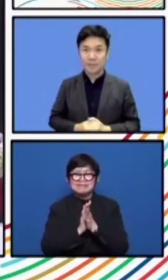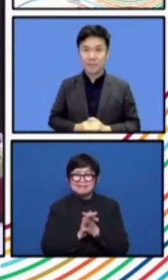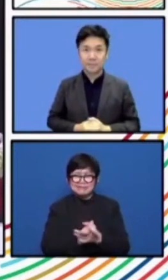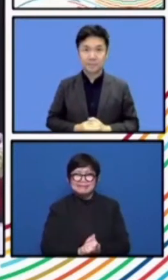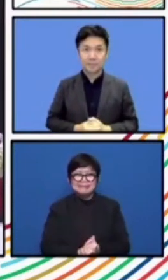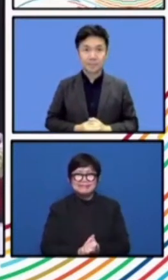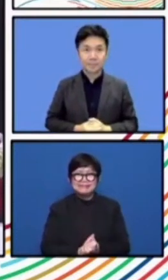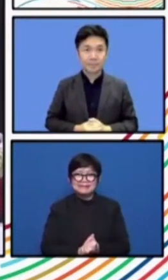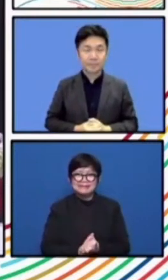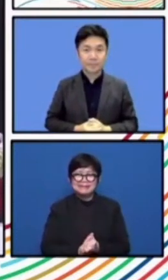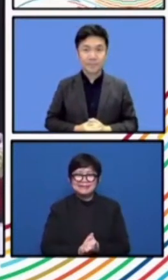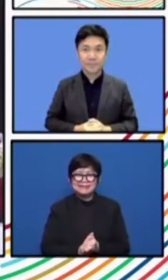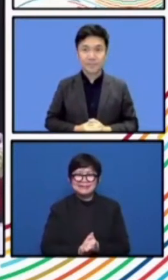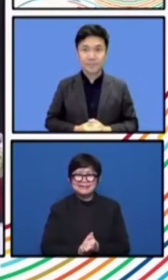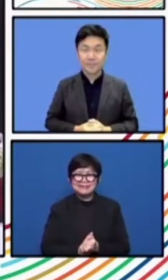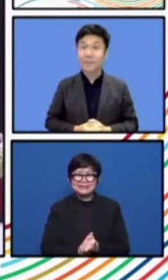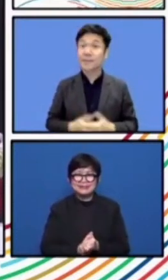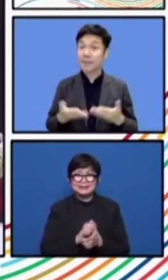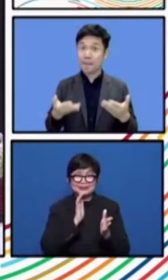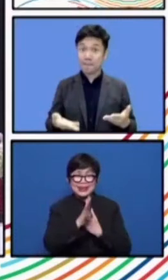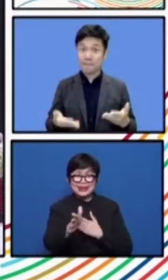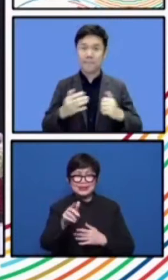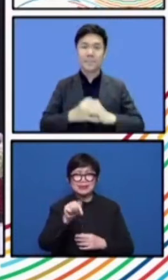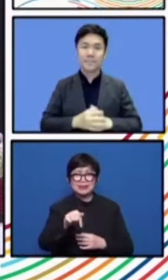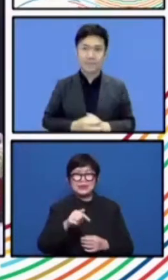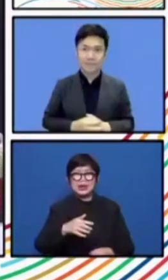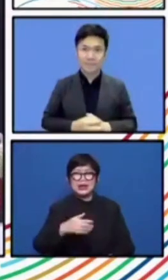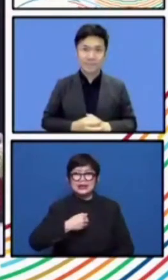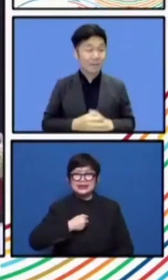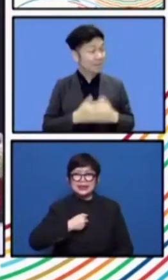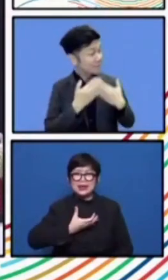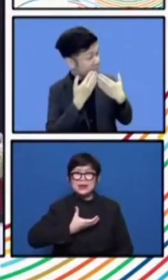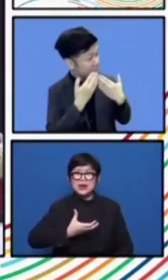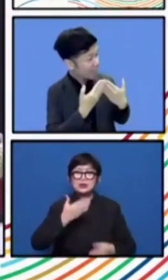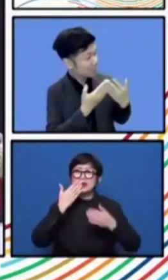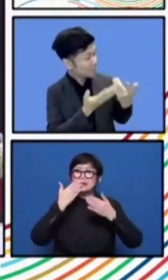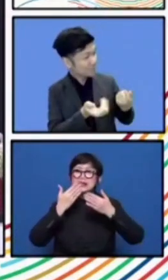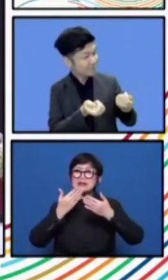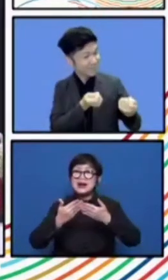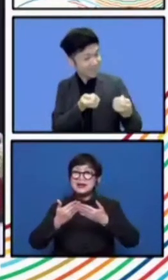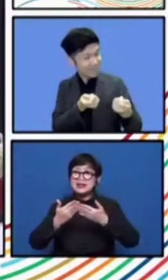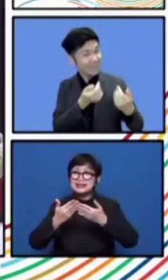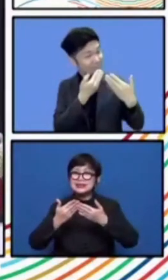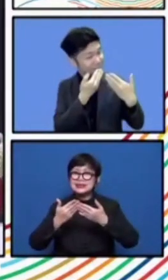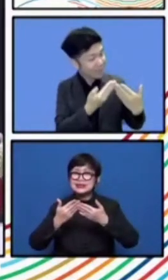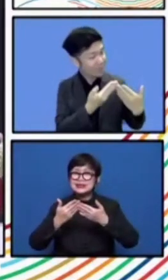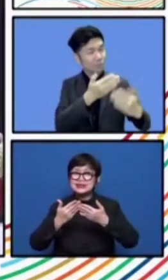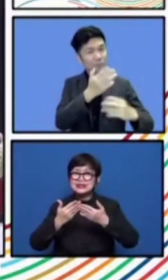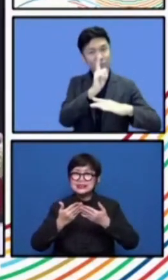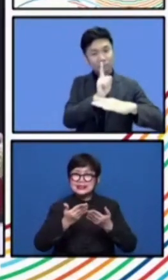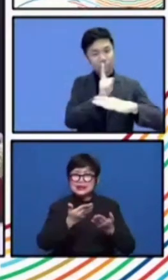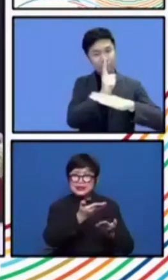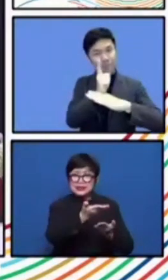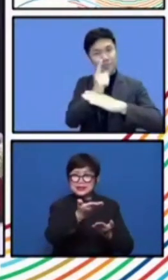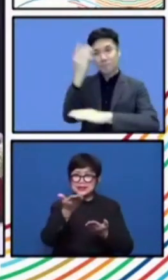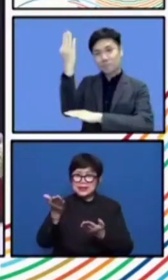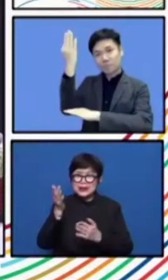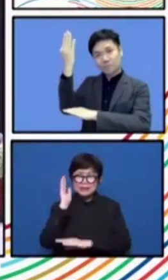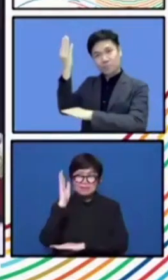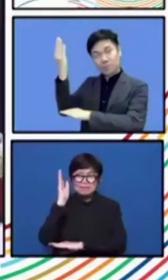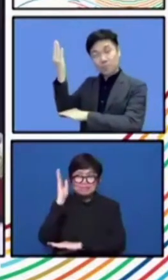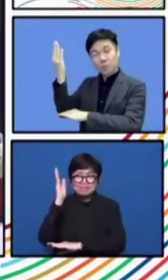take the opportunity to thank Ms Walker the panelists it's been extremely informative